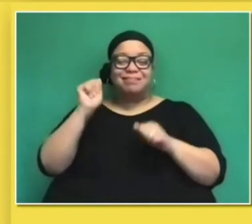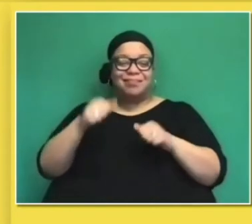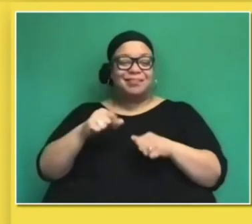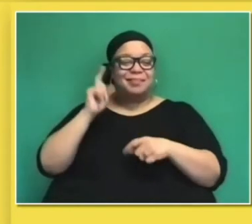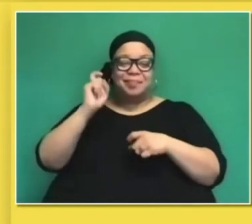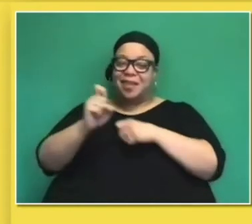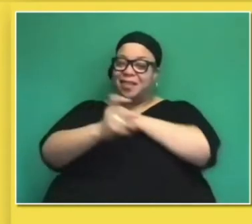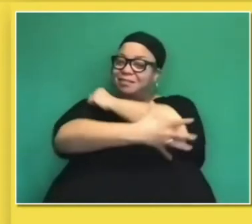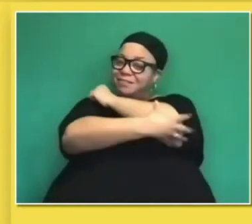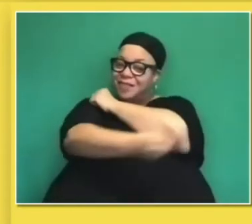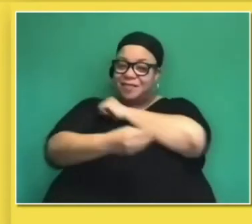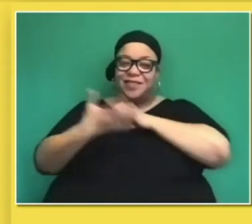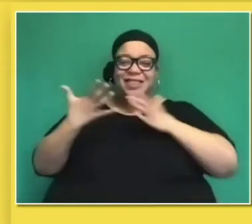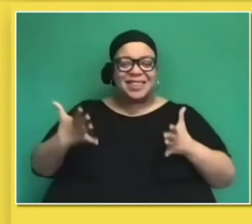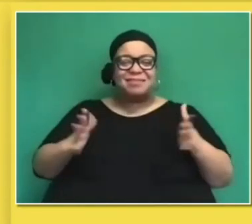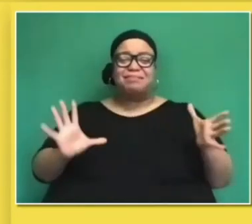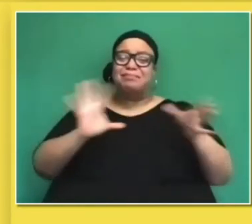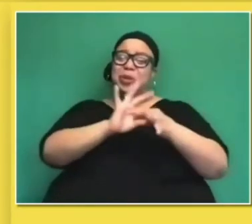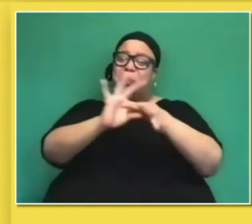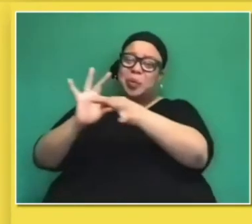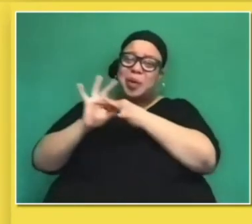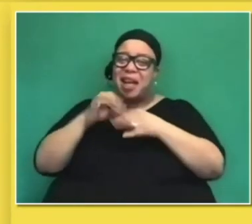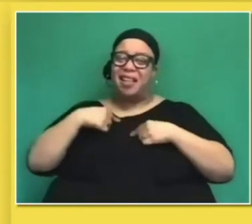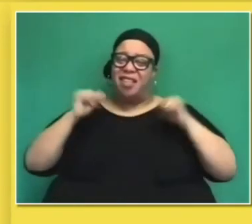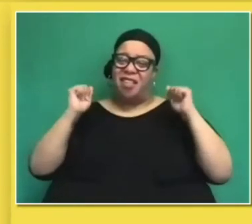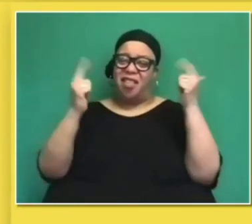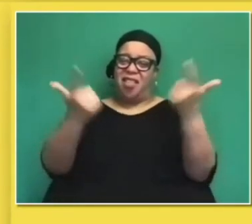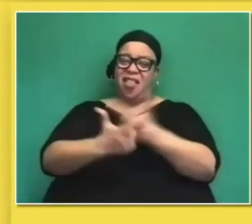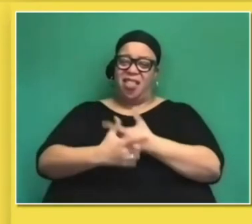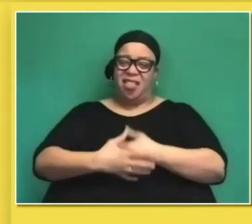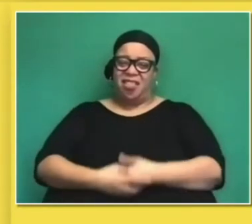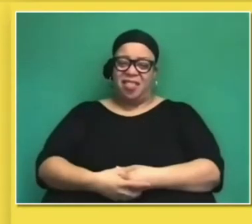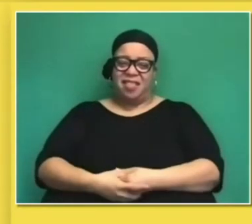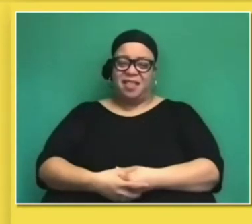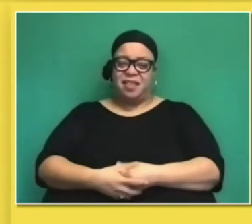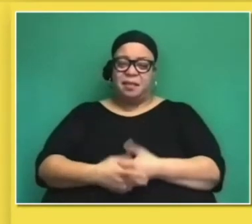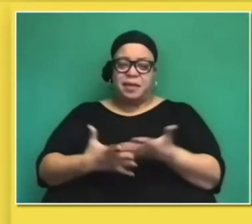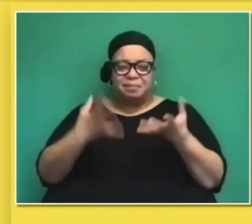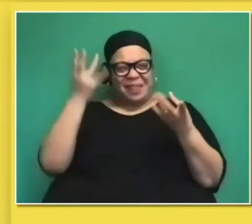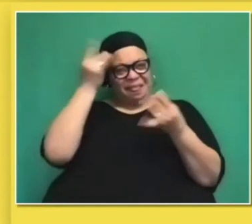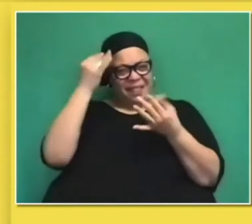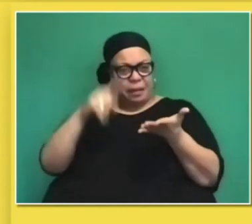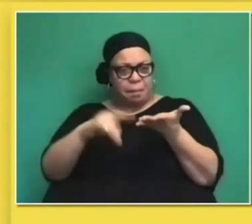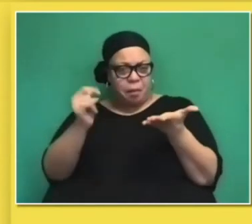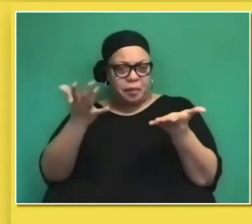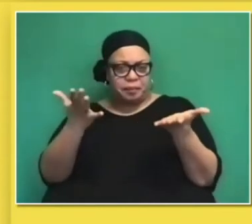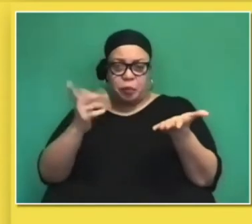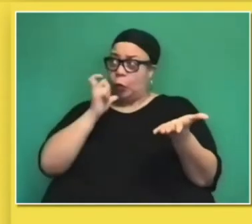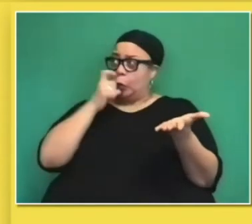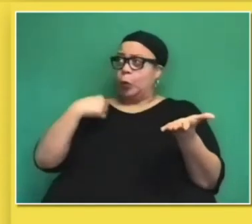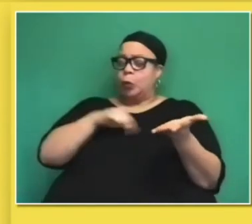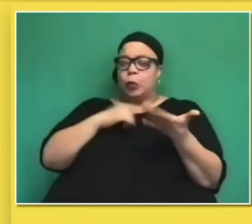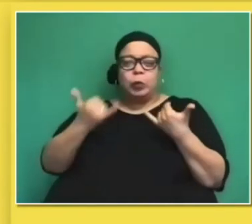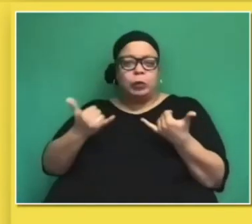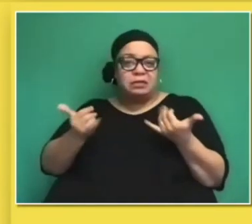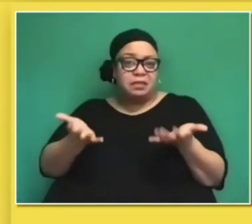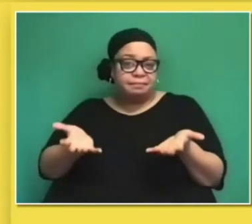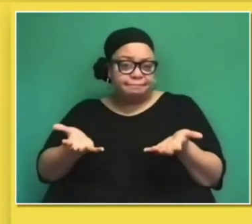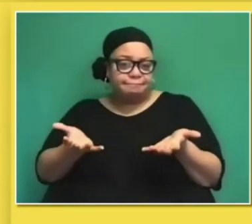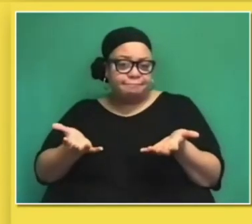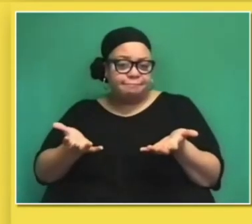it. Here we are today, and a candidate, a white older